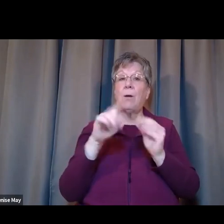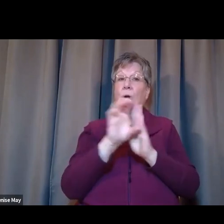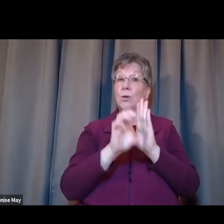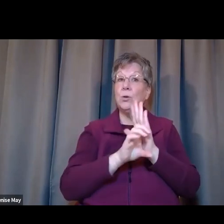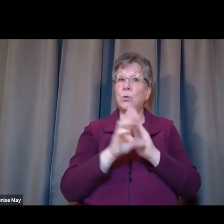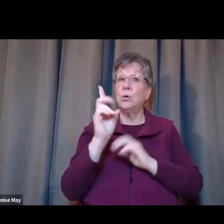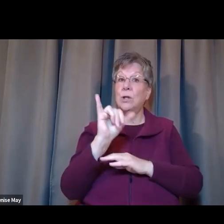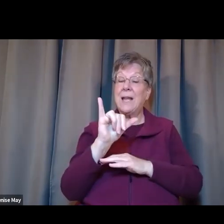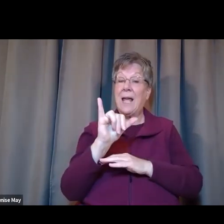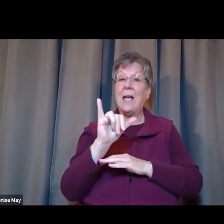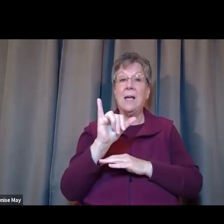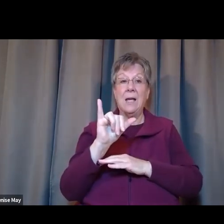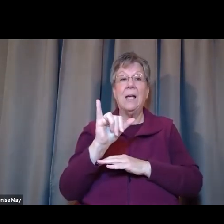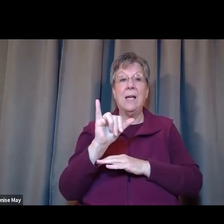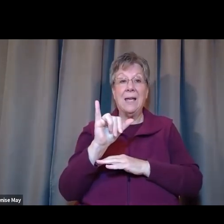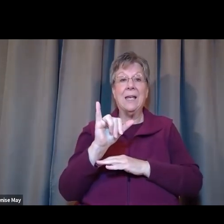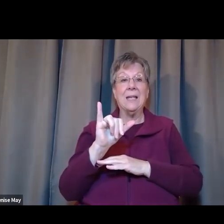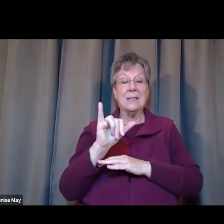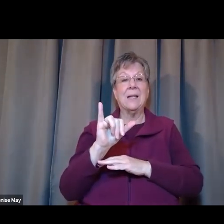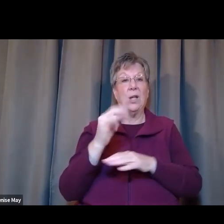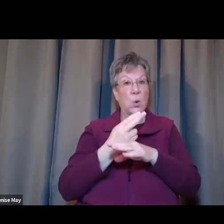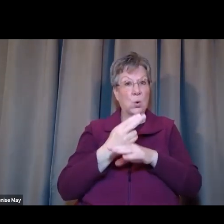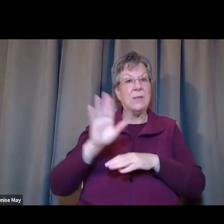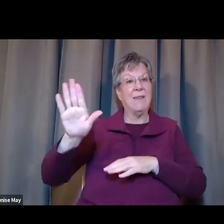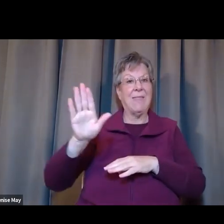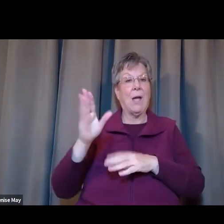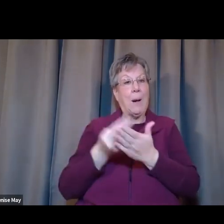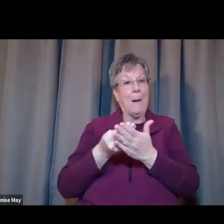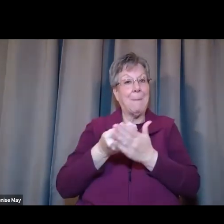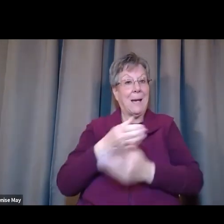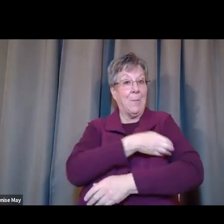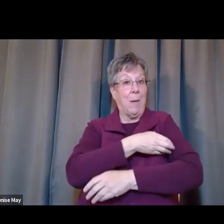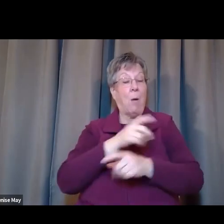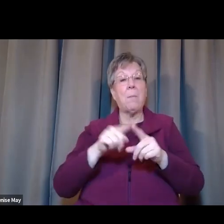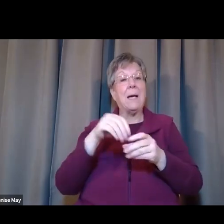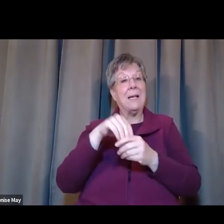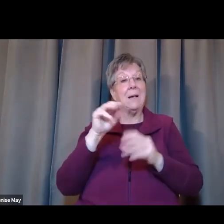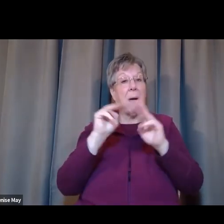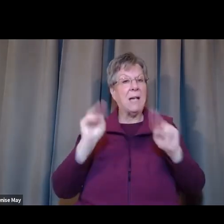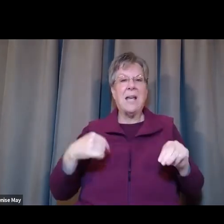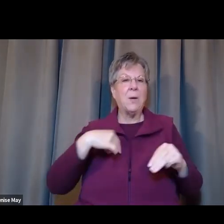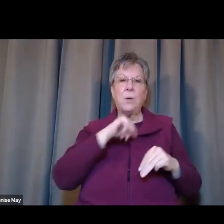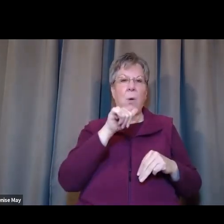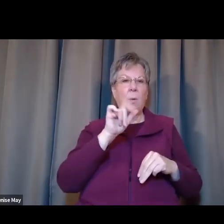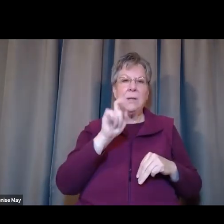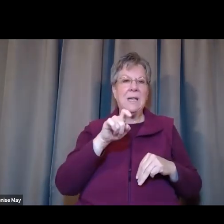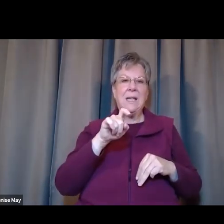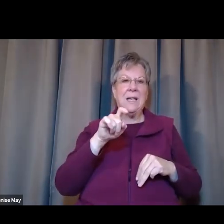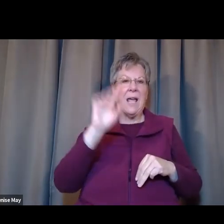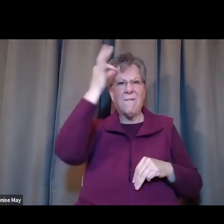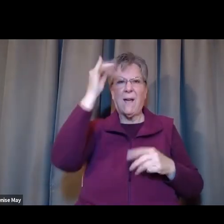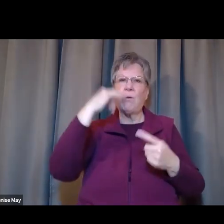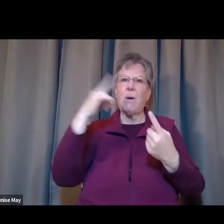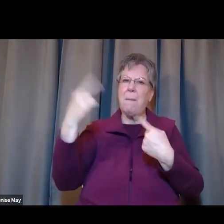a constitutional exercise of Congress's spending power, but in Montana, we don't need a federal mandate to observe the Constitution this